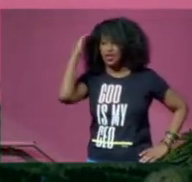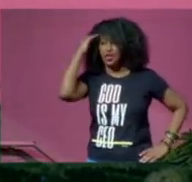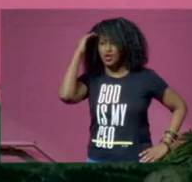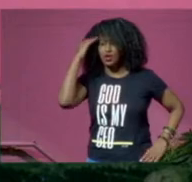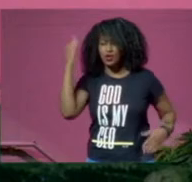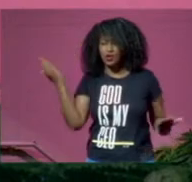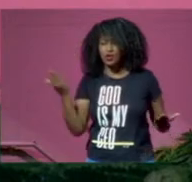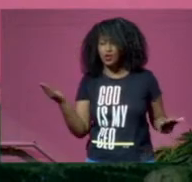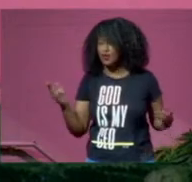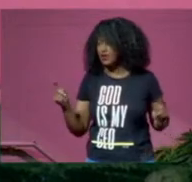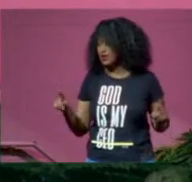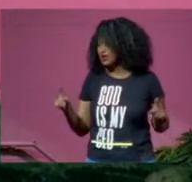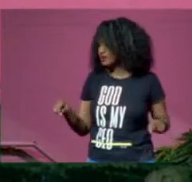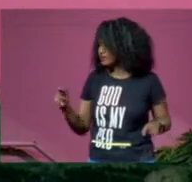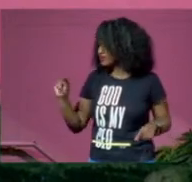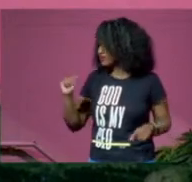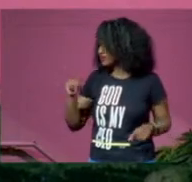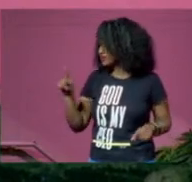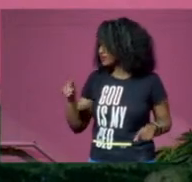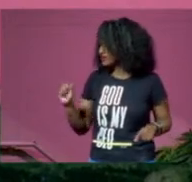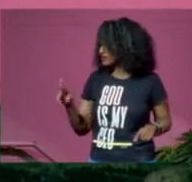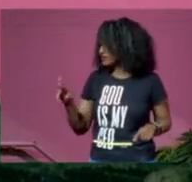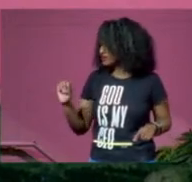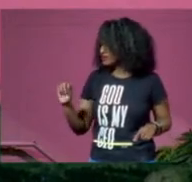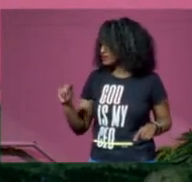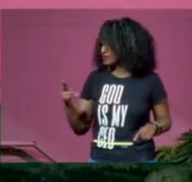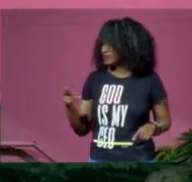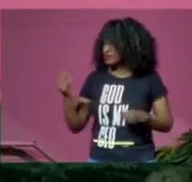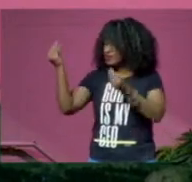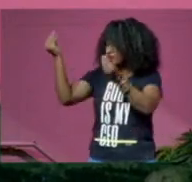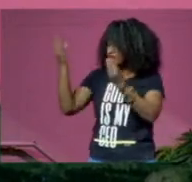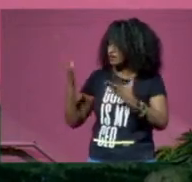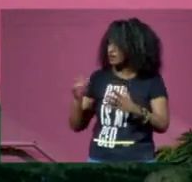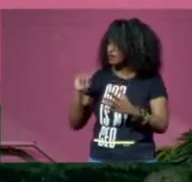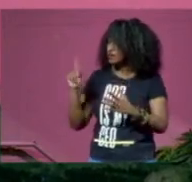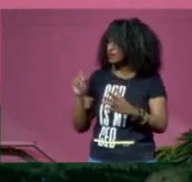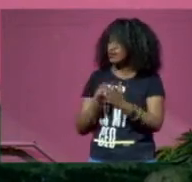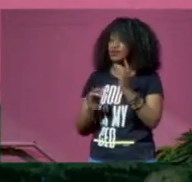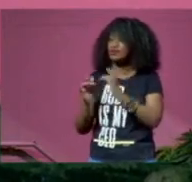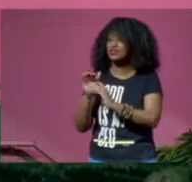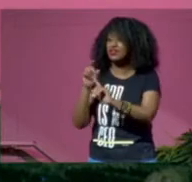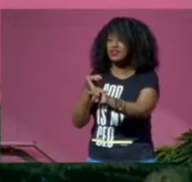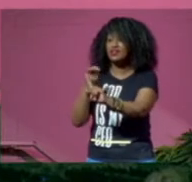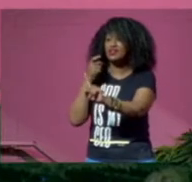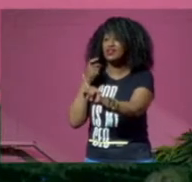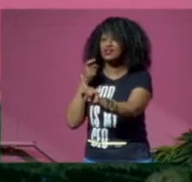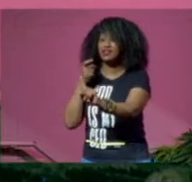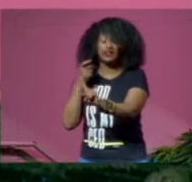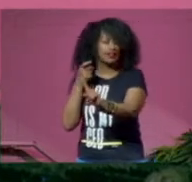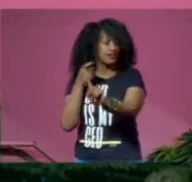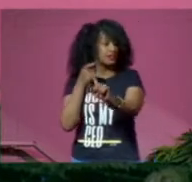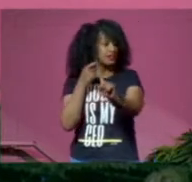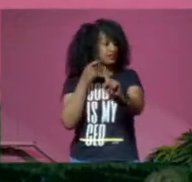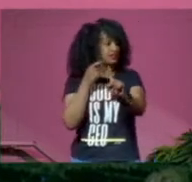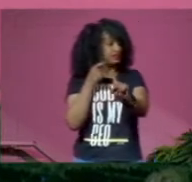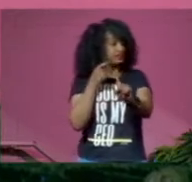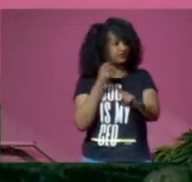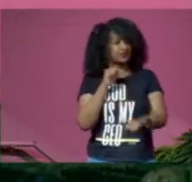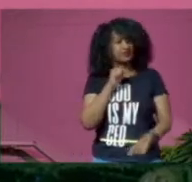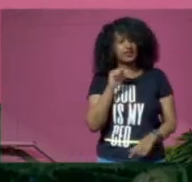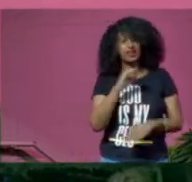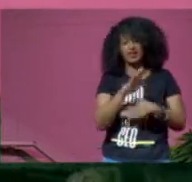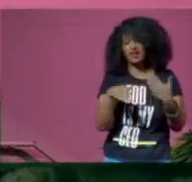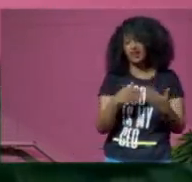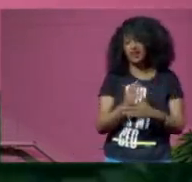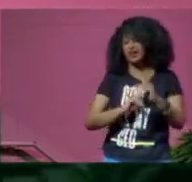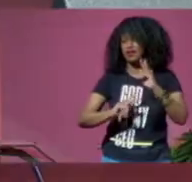I think that's why he put it there. It's to let us know where Jesus came from, because not everybody thought